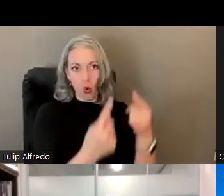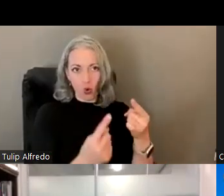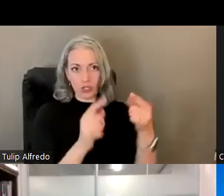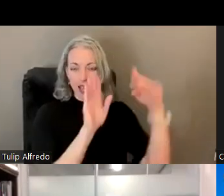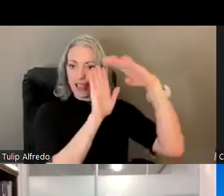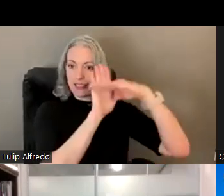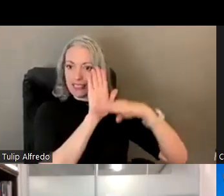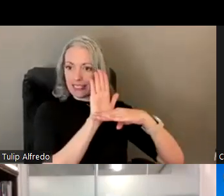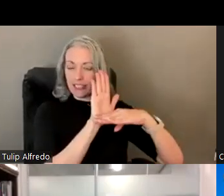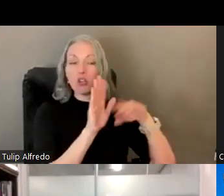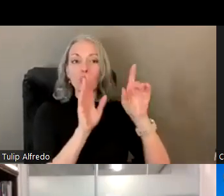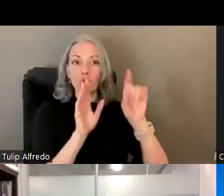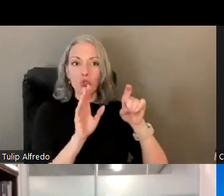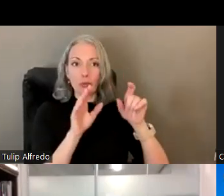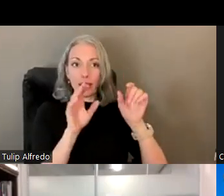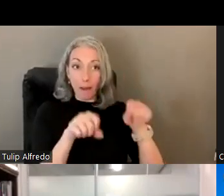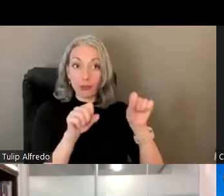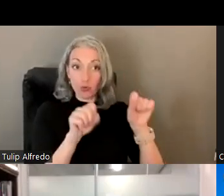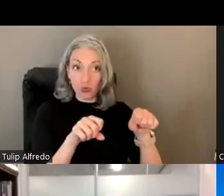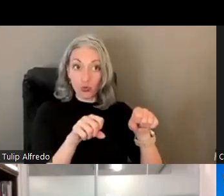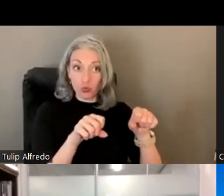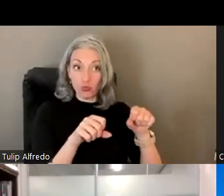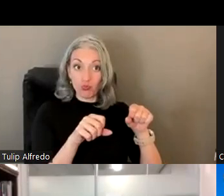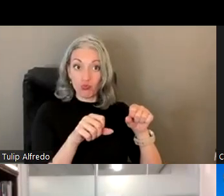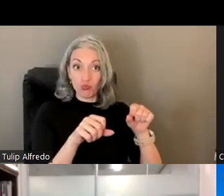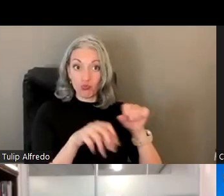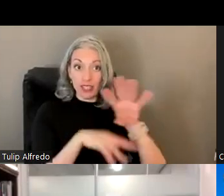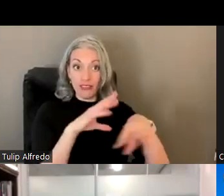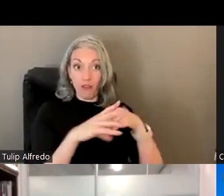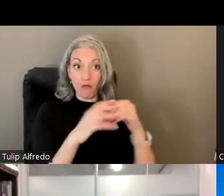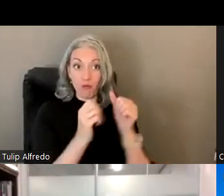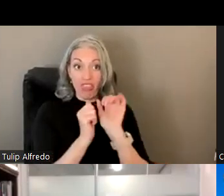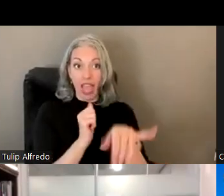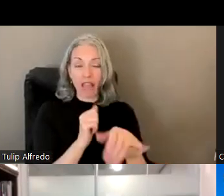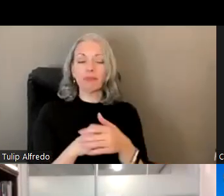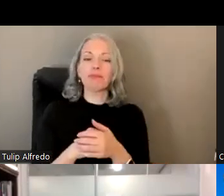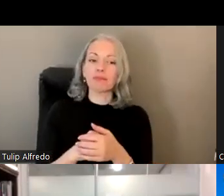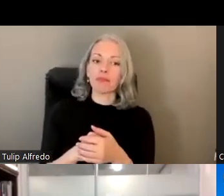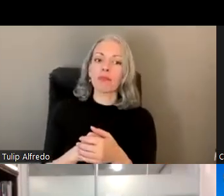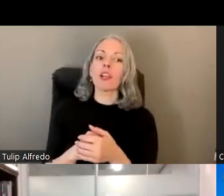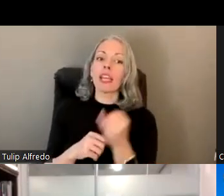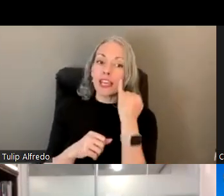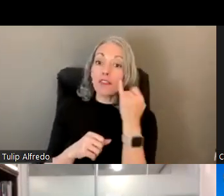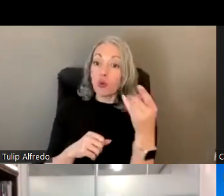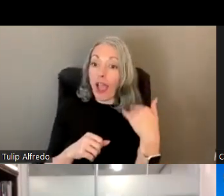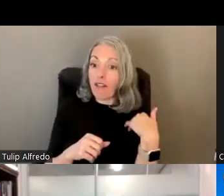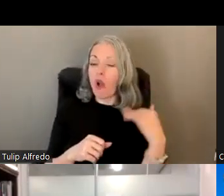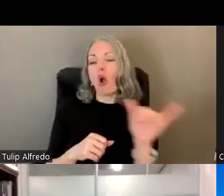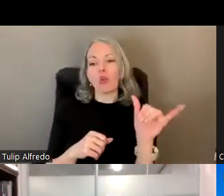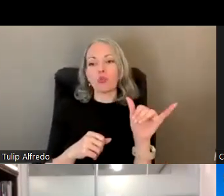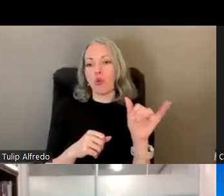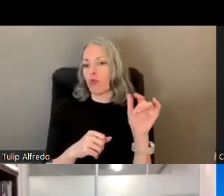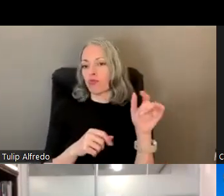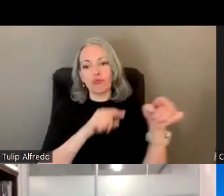So people should be able to grab that. So if you have, we can also always